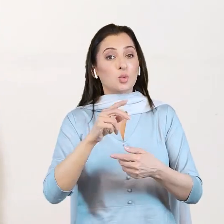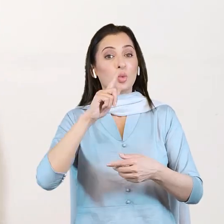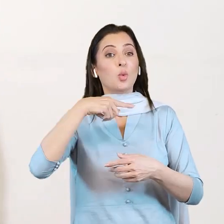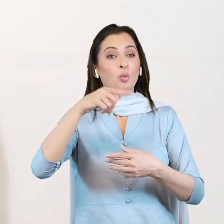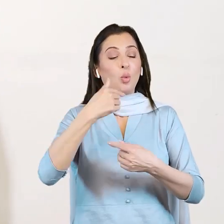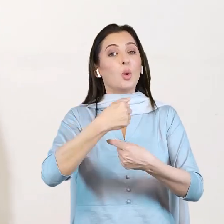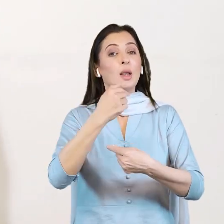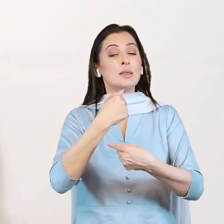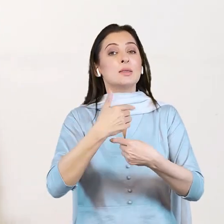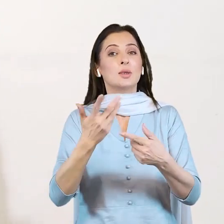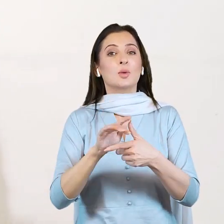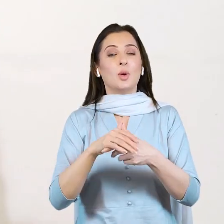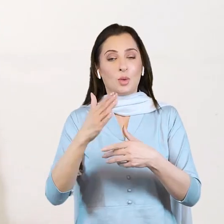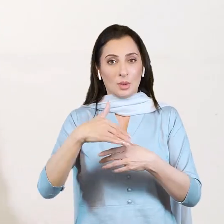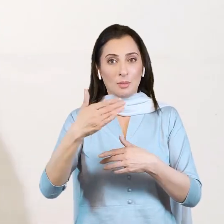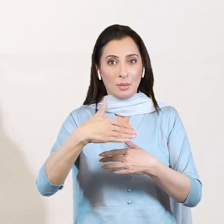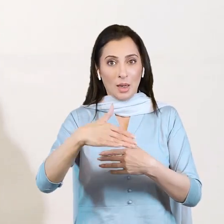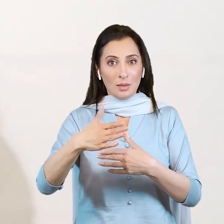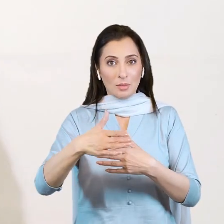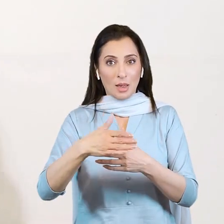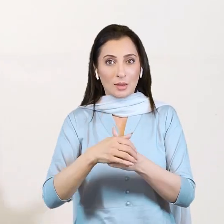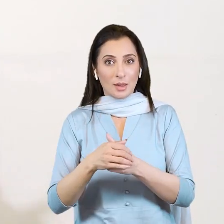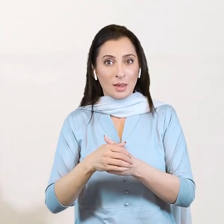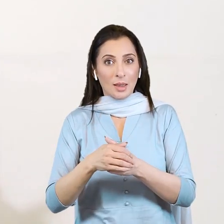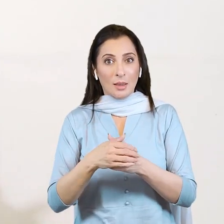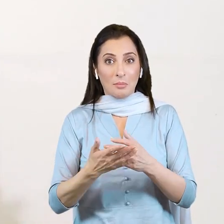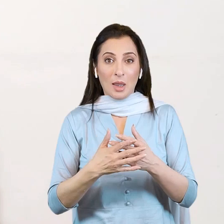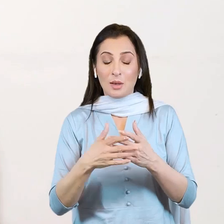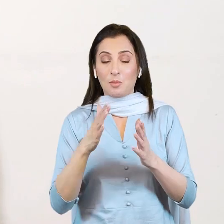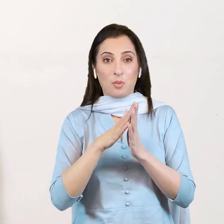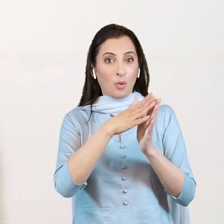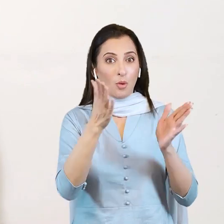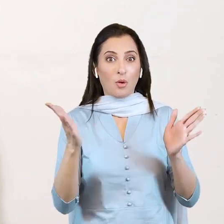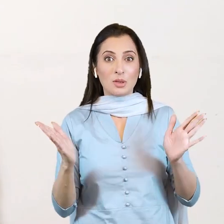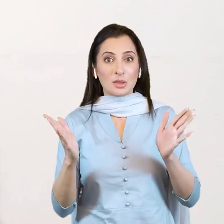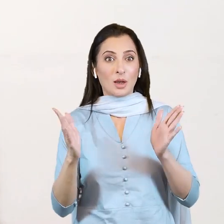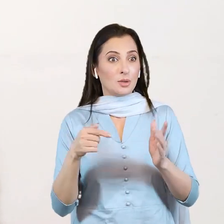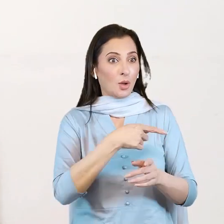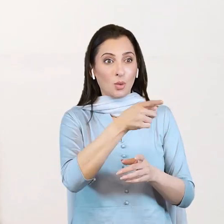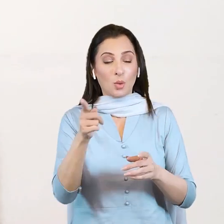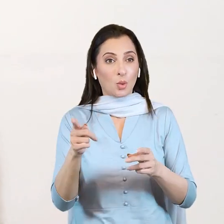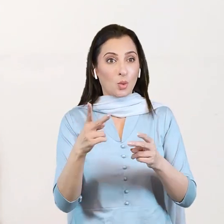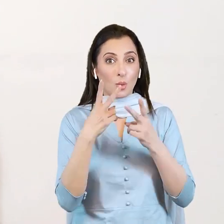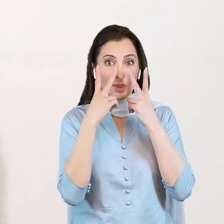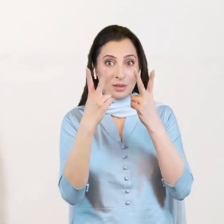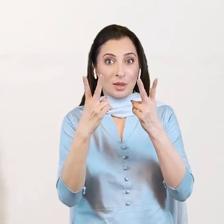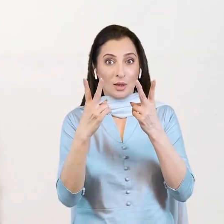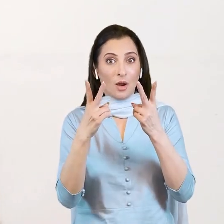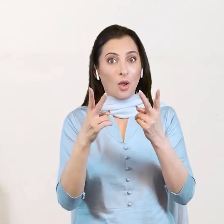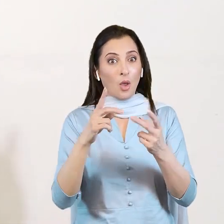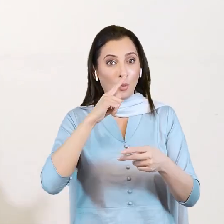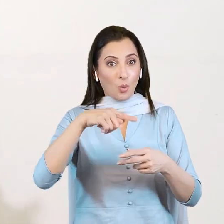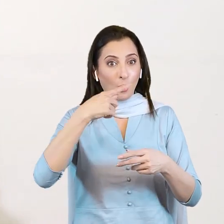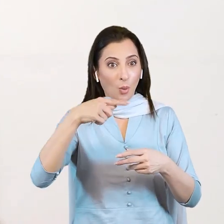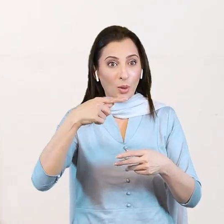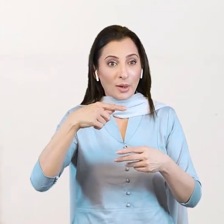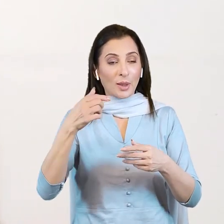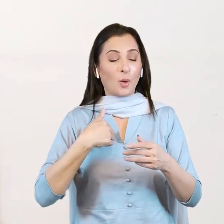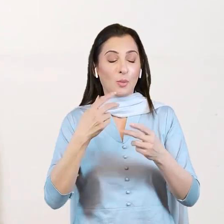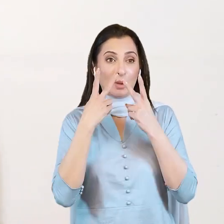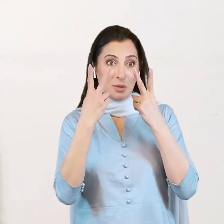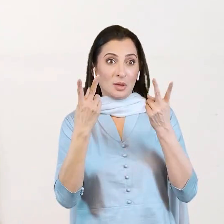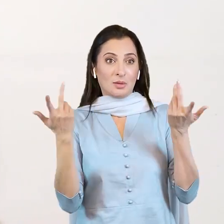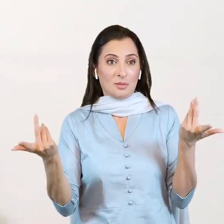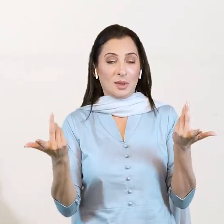turn. The first time that I spoke to a room full of strangers, I wanted it to be about something that was important to